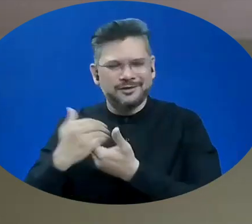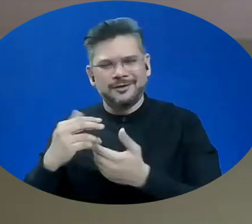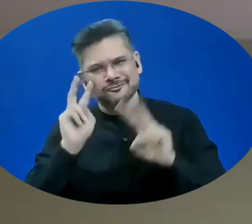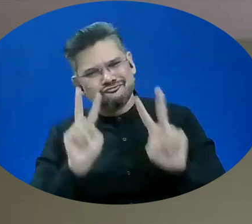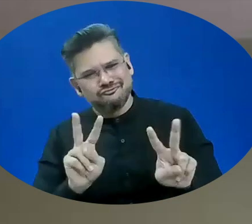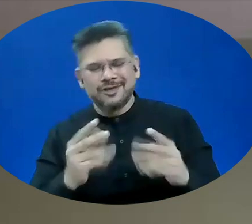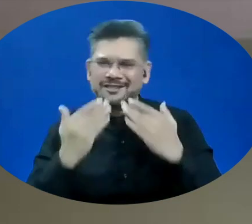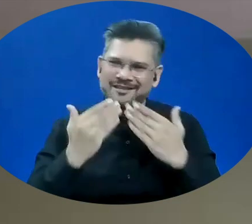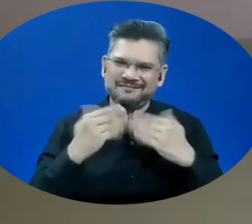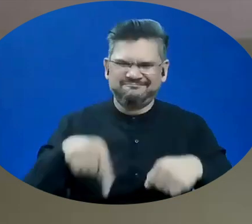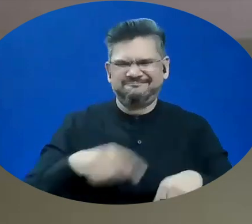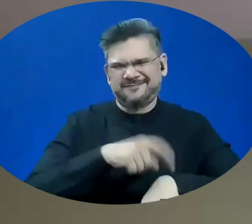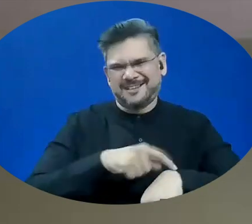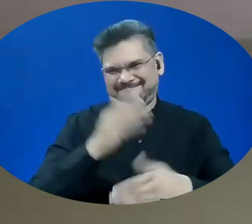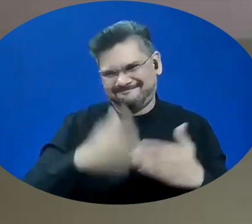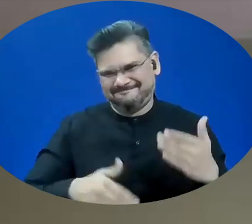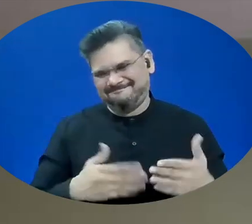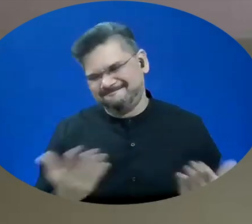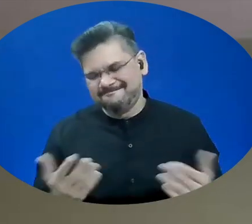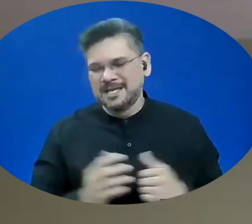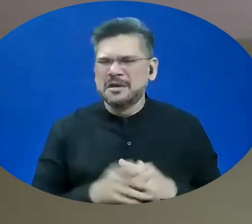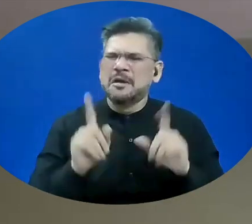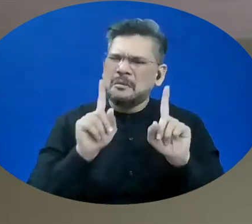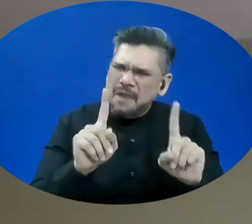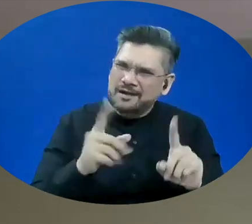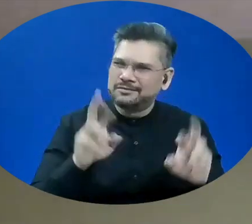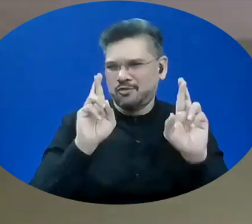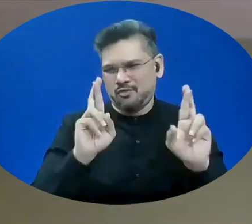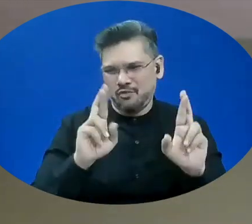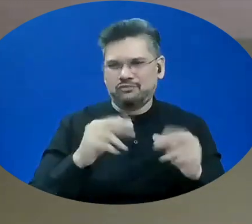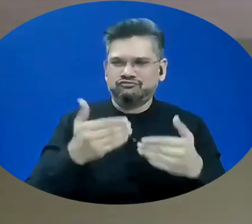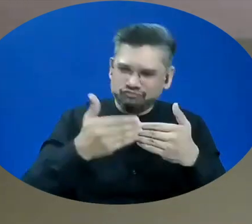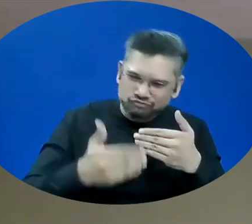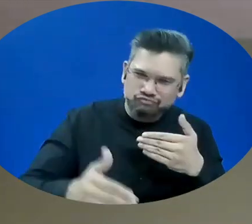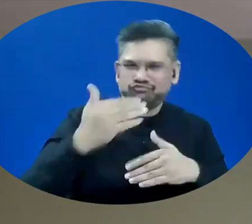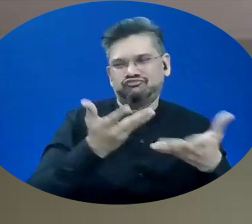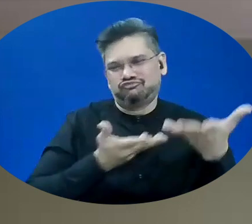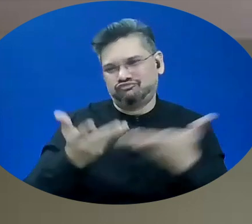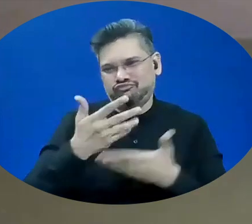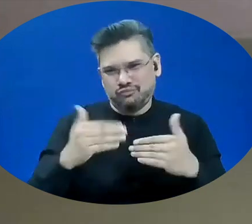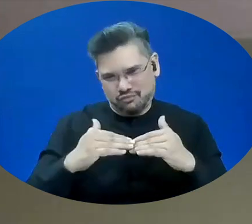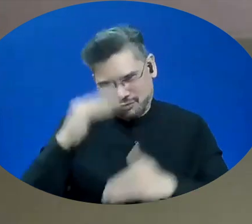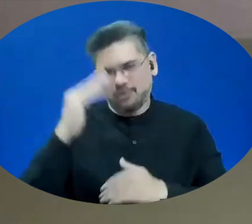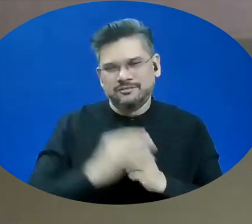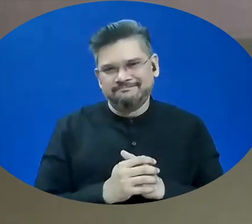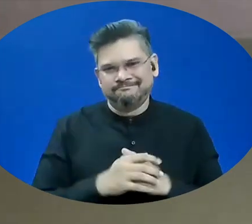this begins the conversation, and we have recorded this. And for those of you who registered, that recording will